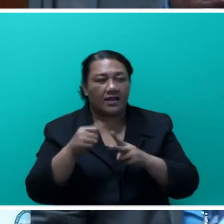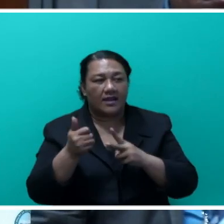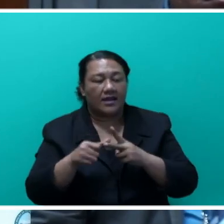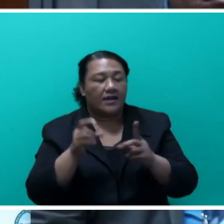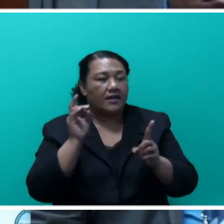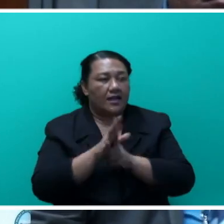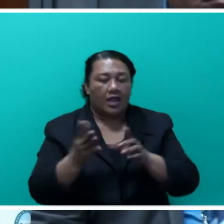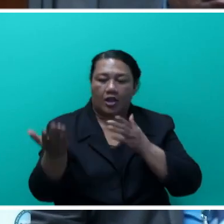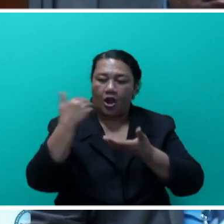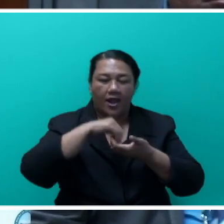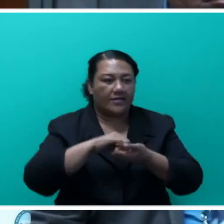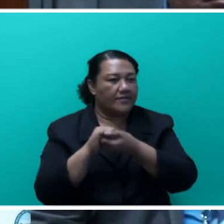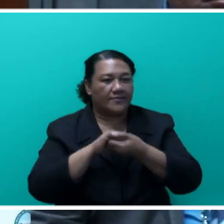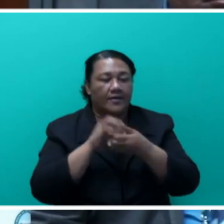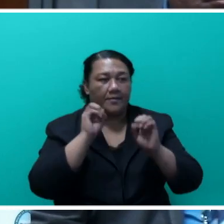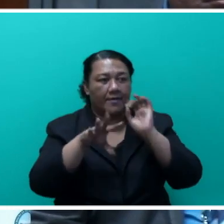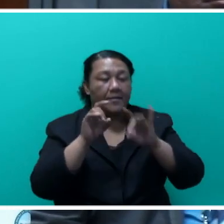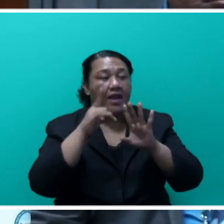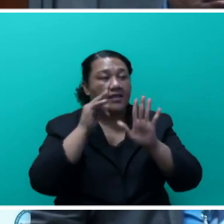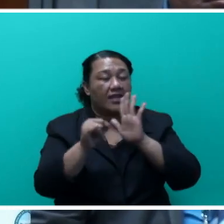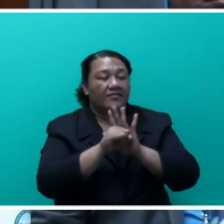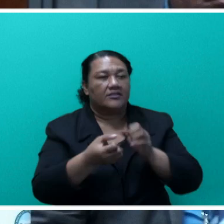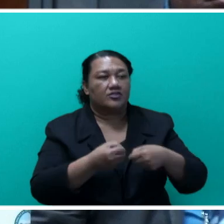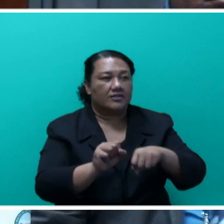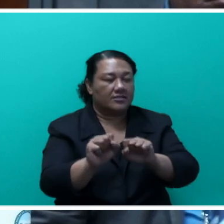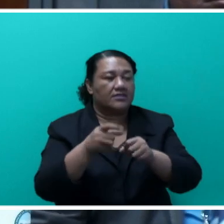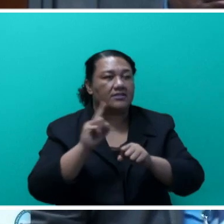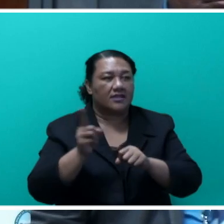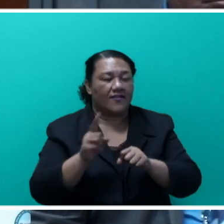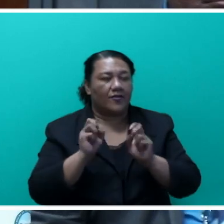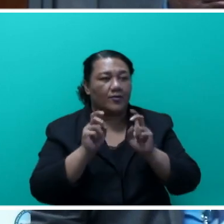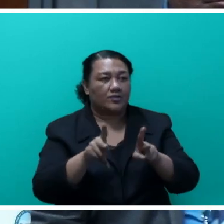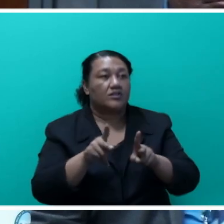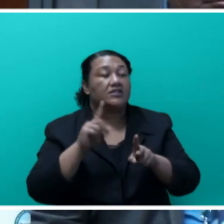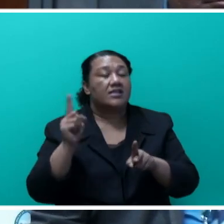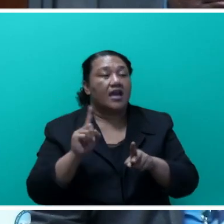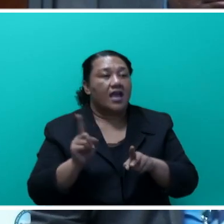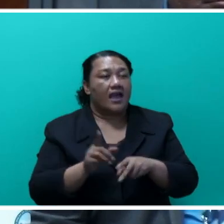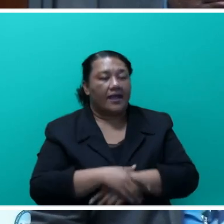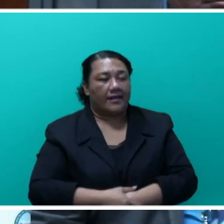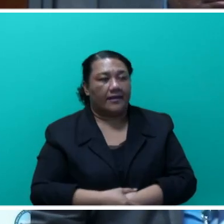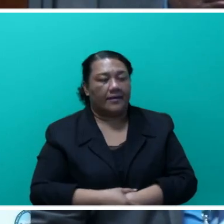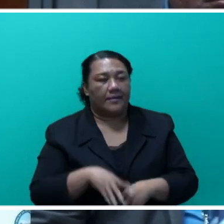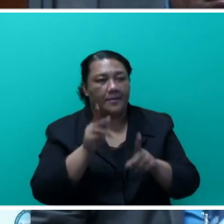collectively identify strategic opportunities and recommended areas of